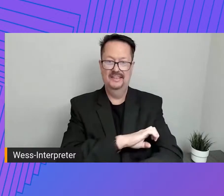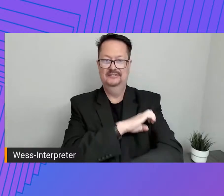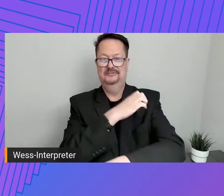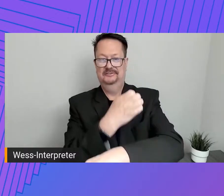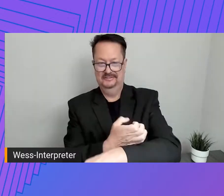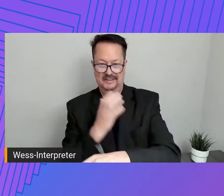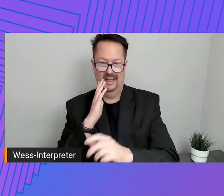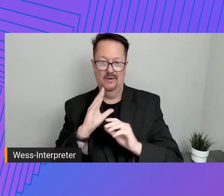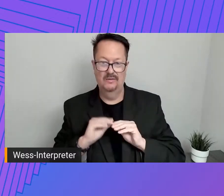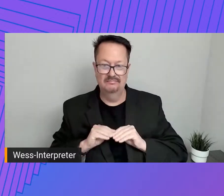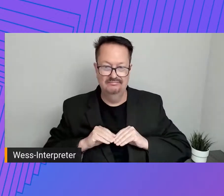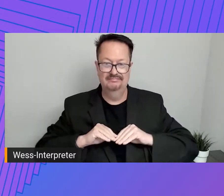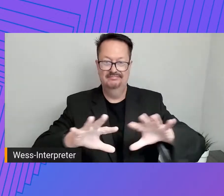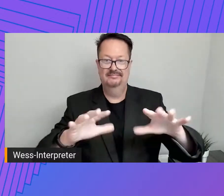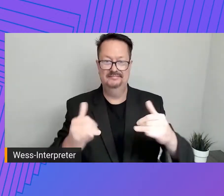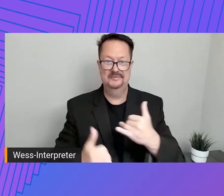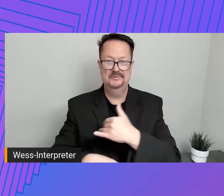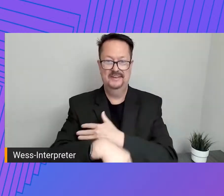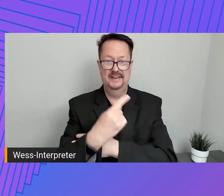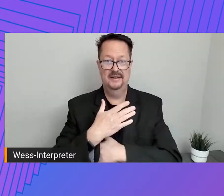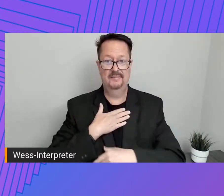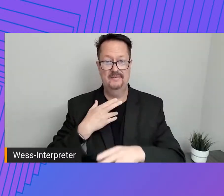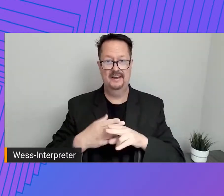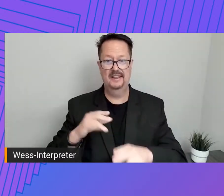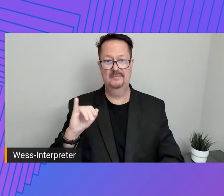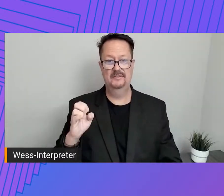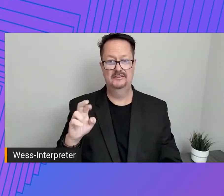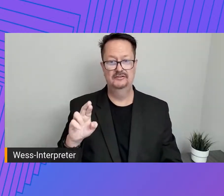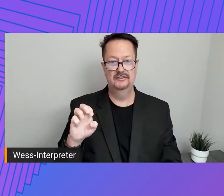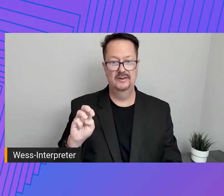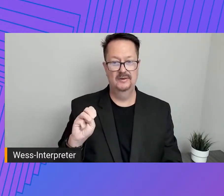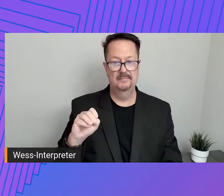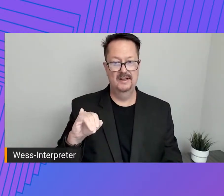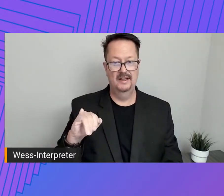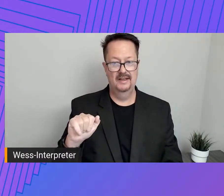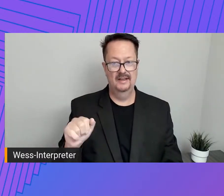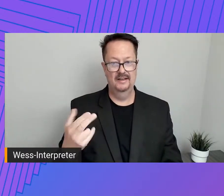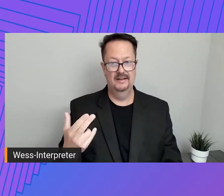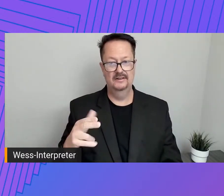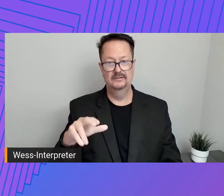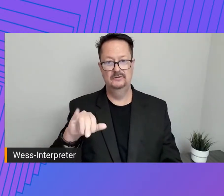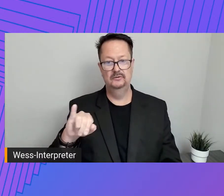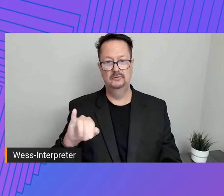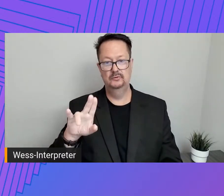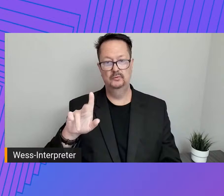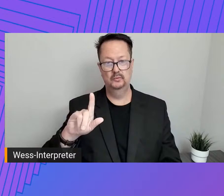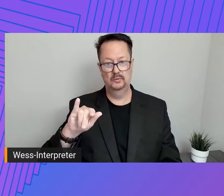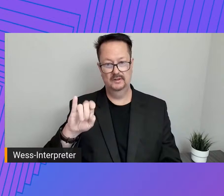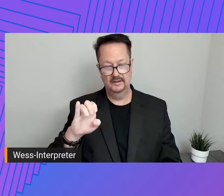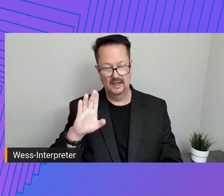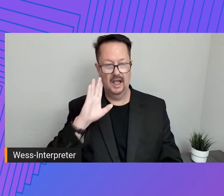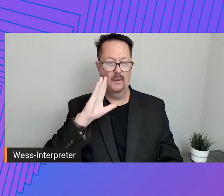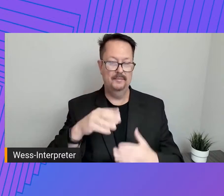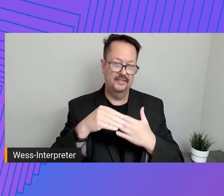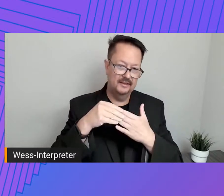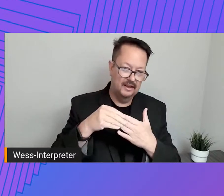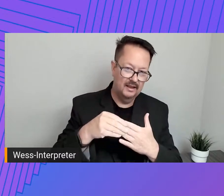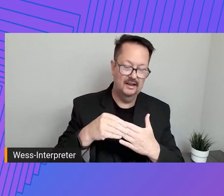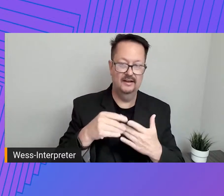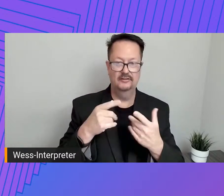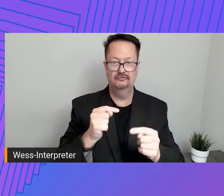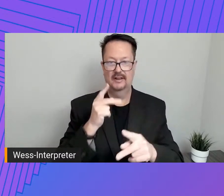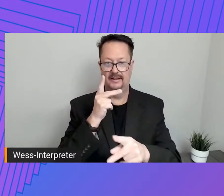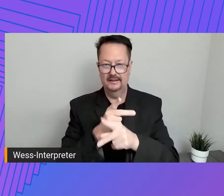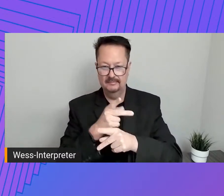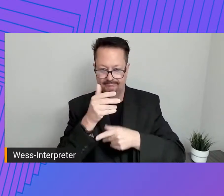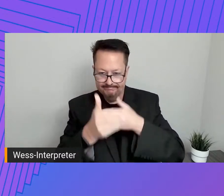today. My name is Jeremiah Dooley, and I'm going to be your guide to the day's festivities. I'm going to try to keep us on track, and I'm going to